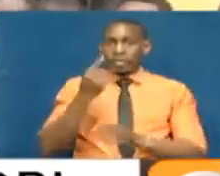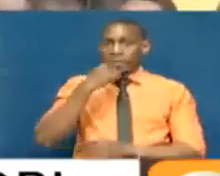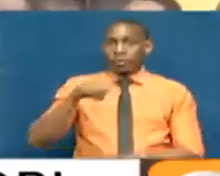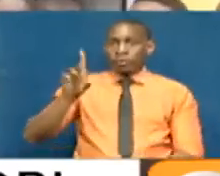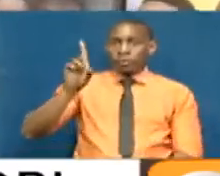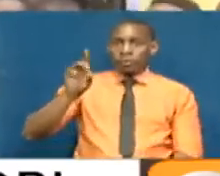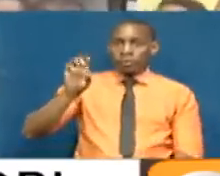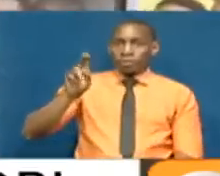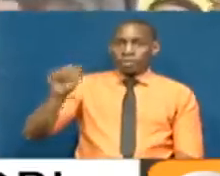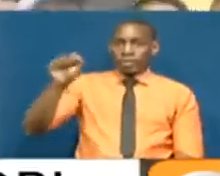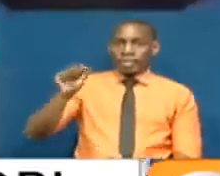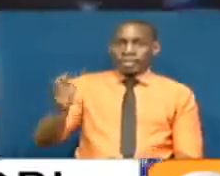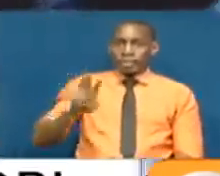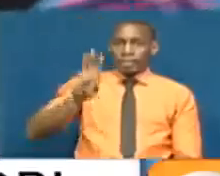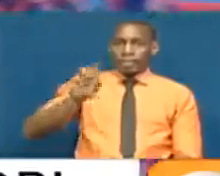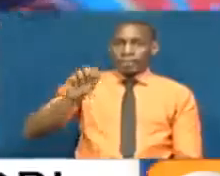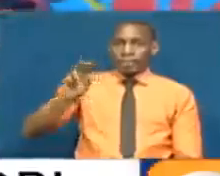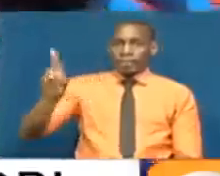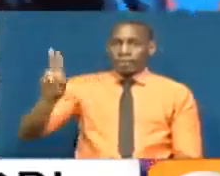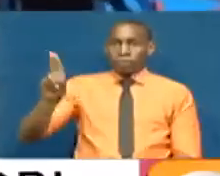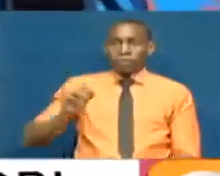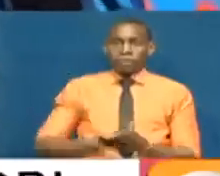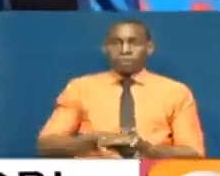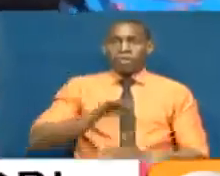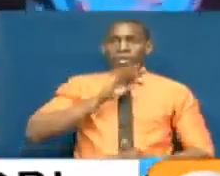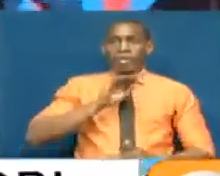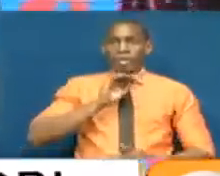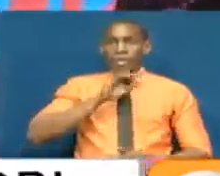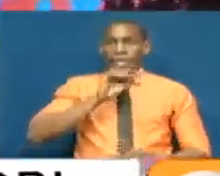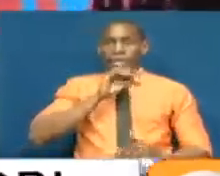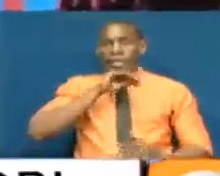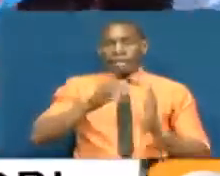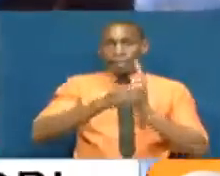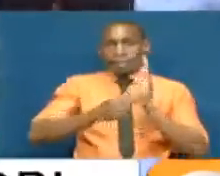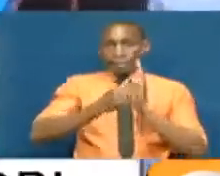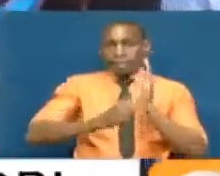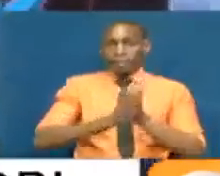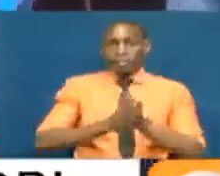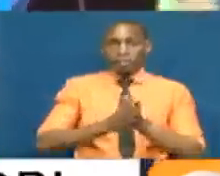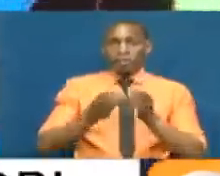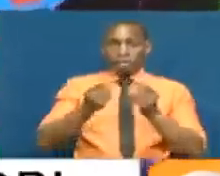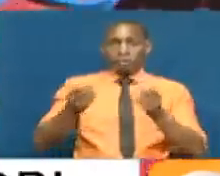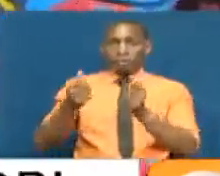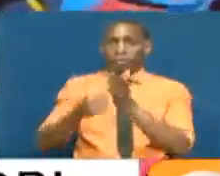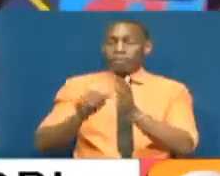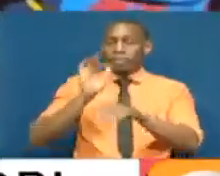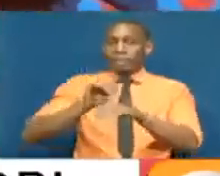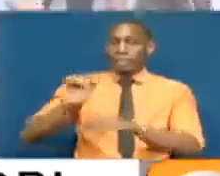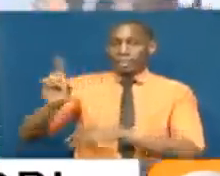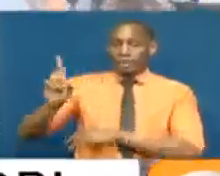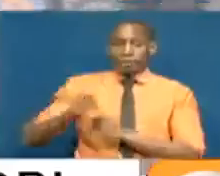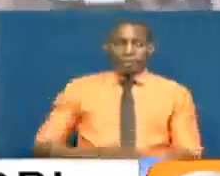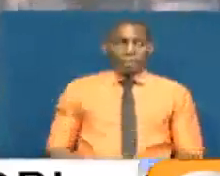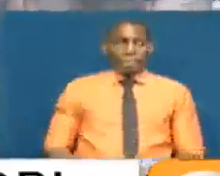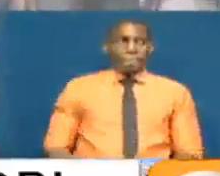Waweru. The leader saying Odinga's manifesto had tangible solutions to problems facing the city.